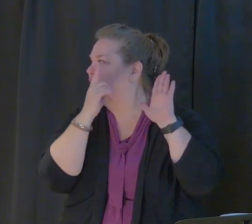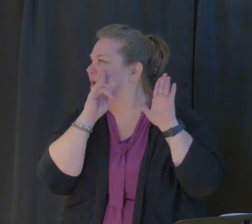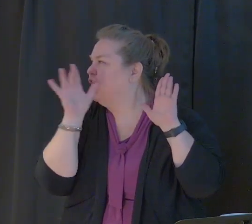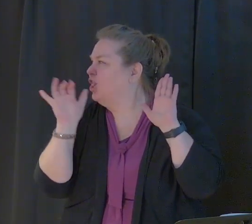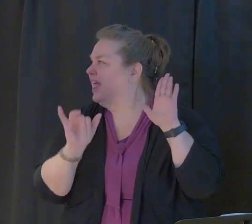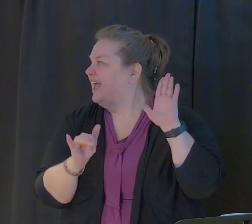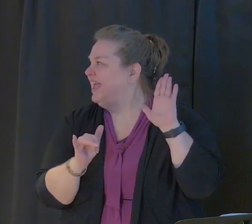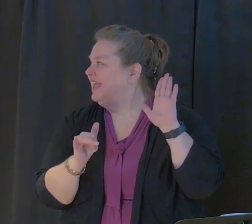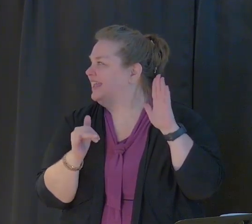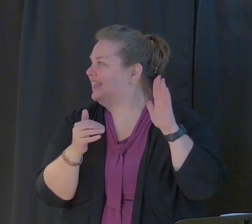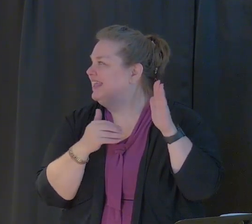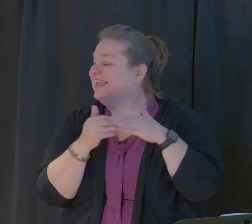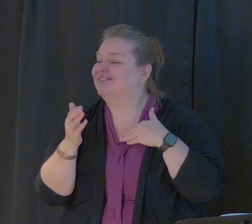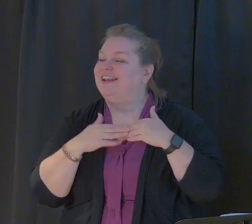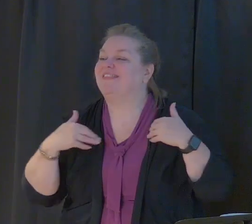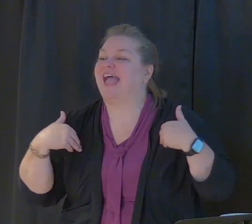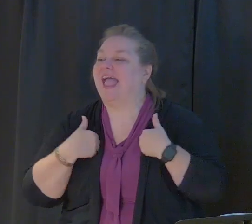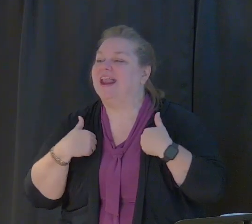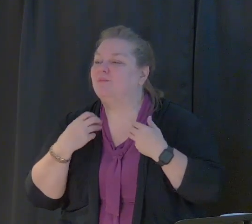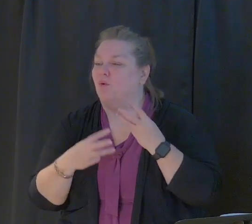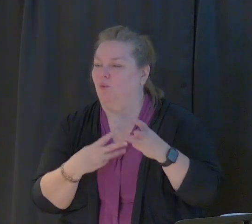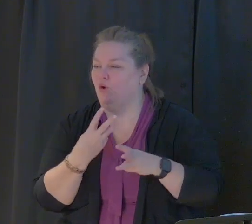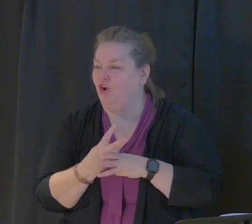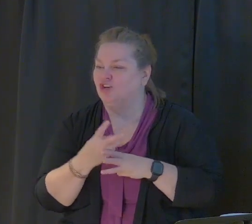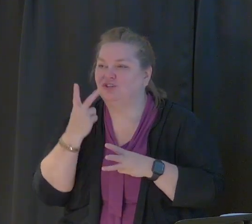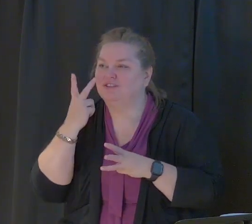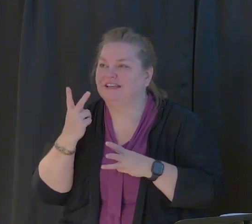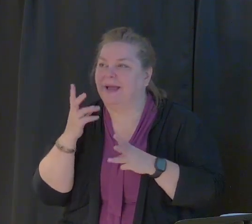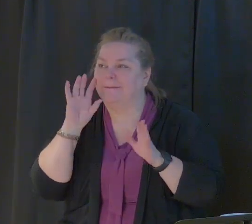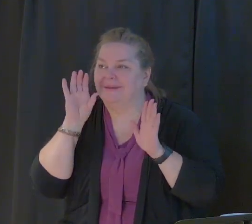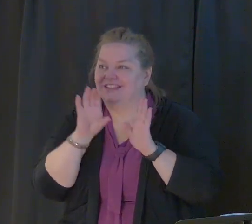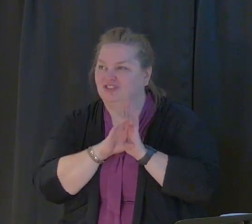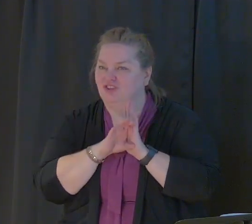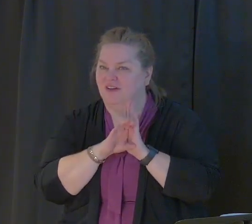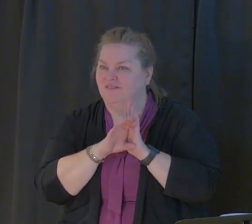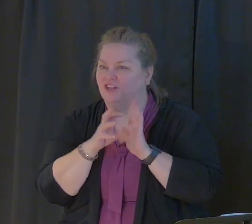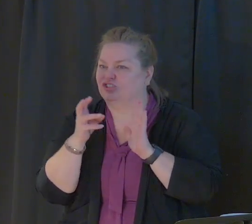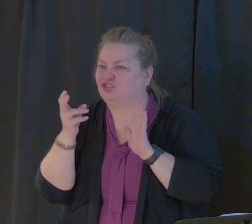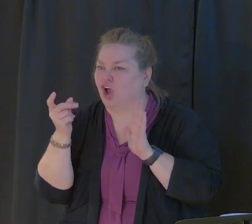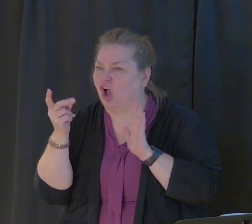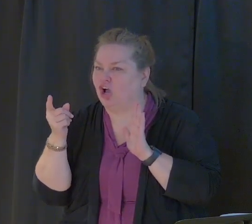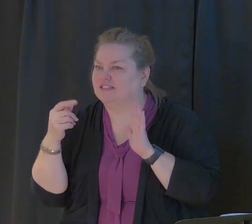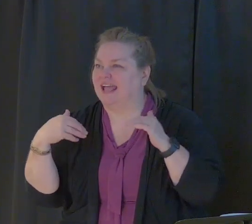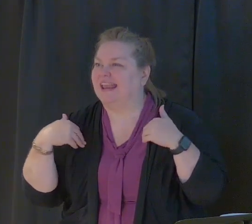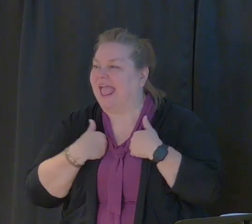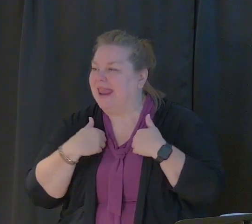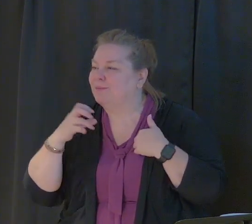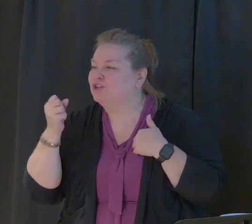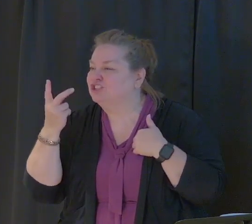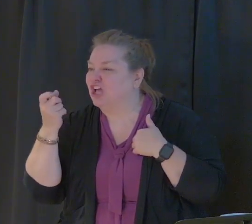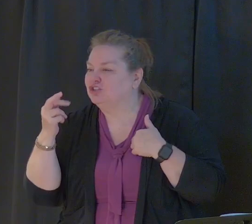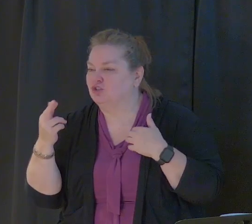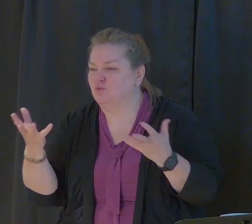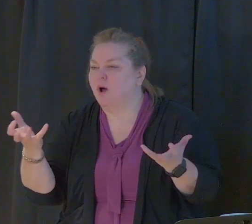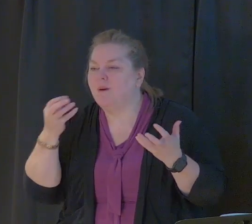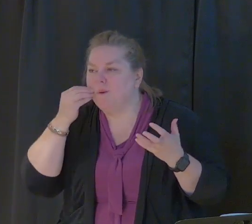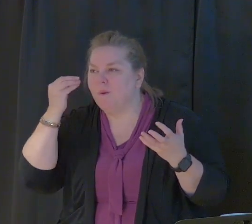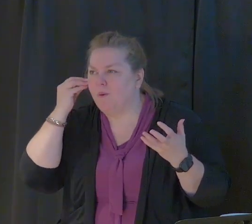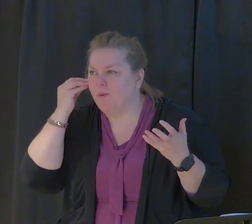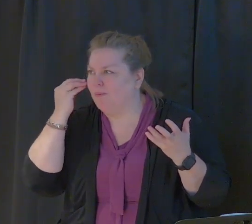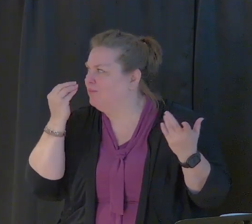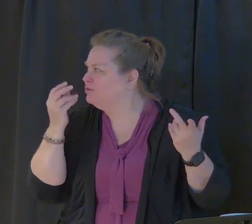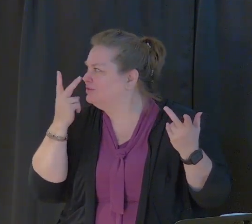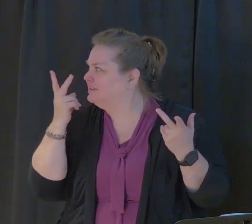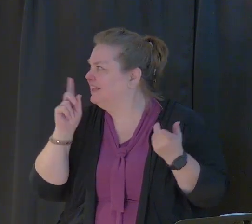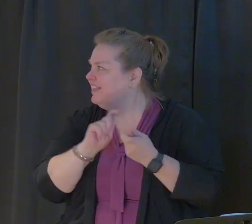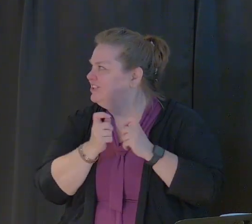like. Even in the animal world, you see pictures of dogs in animal shelters wanting a home and to see the